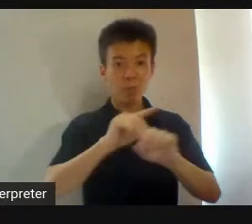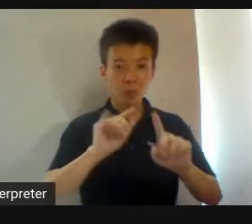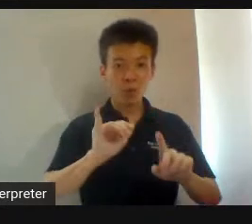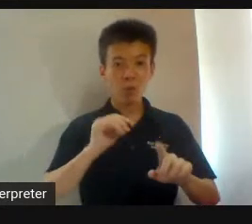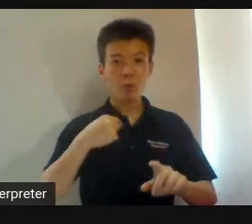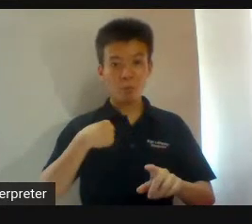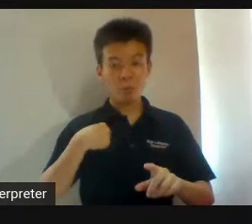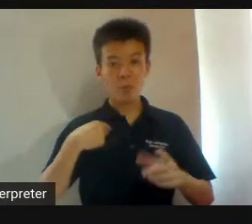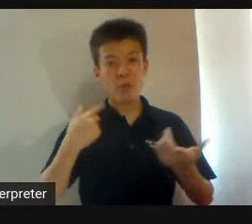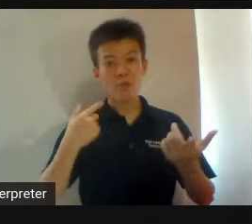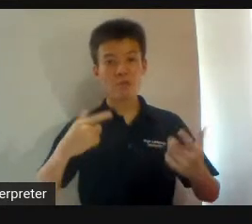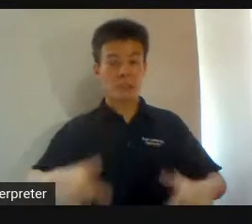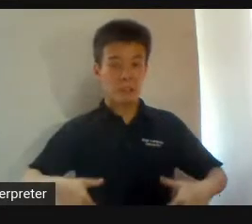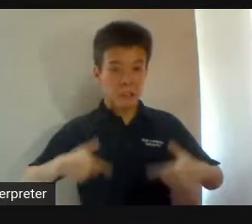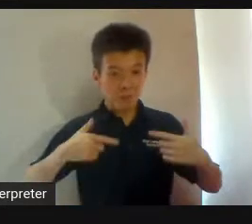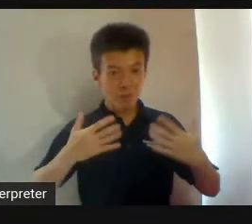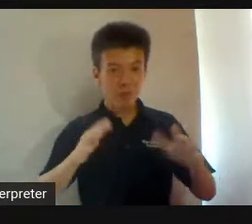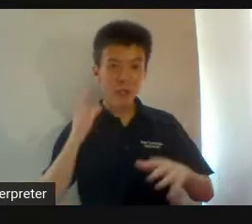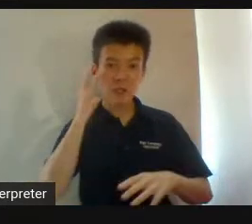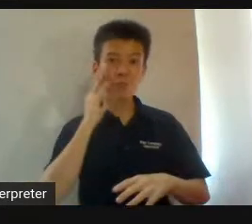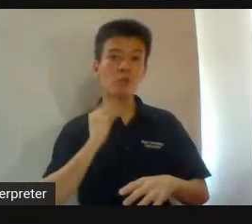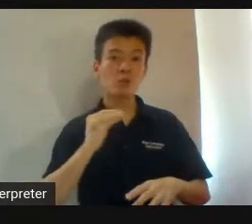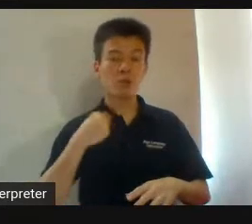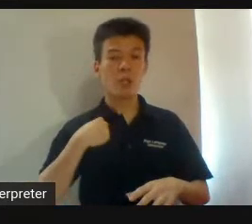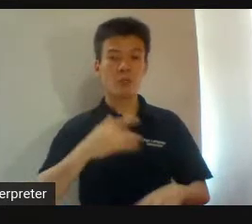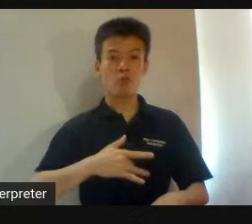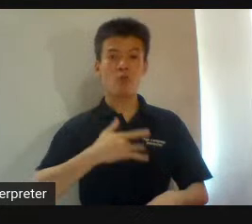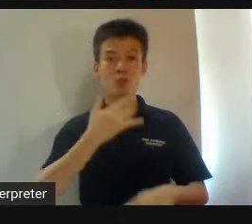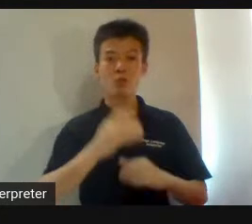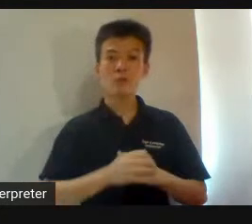my lived experience. And I feel that